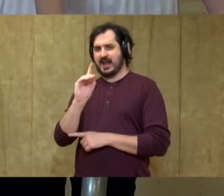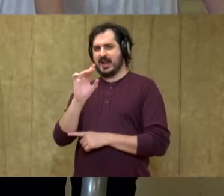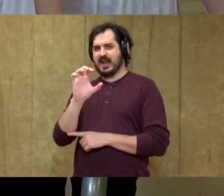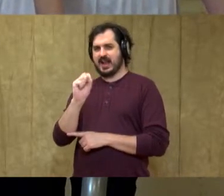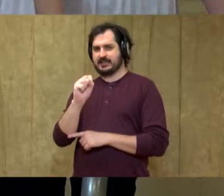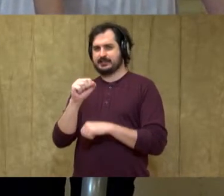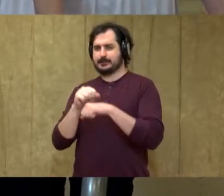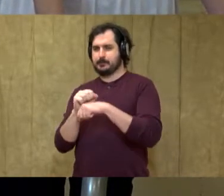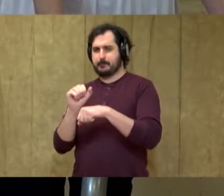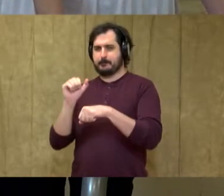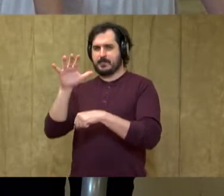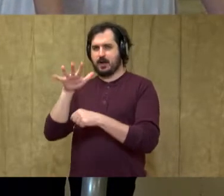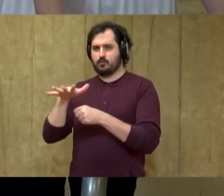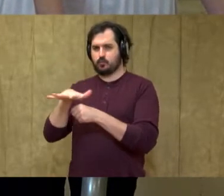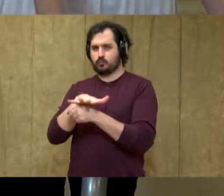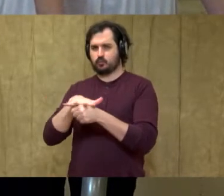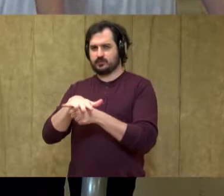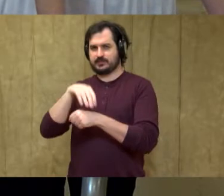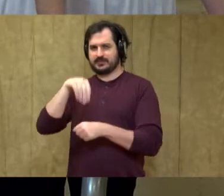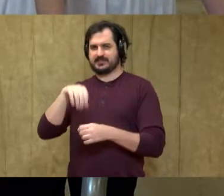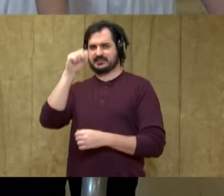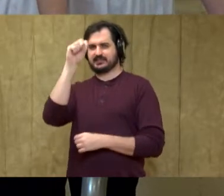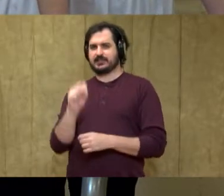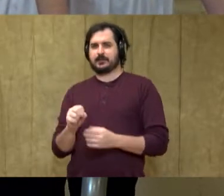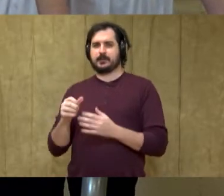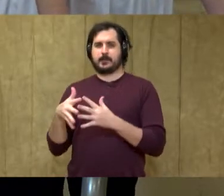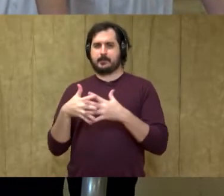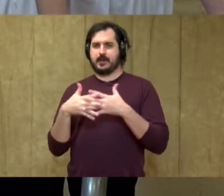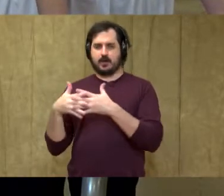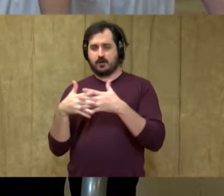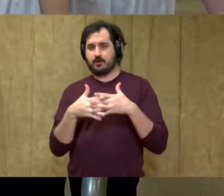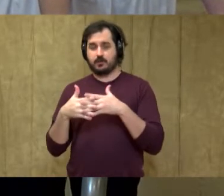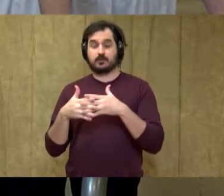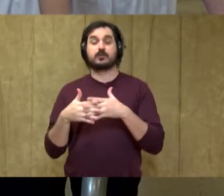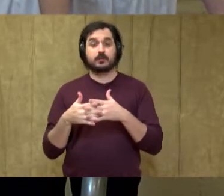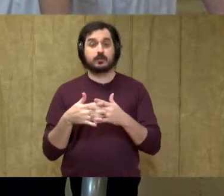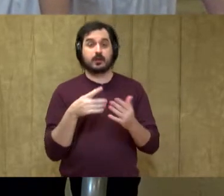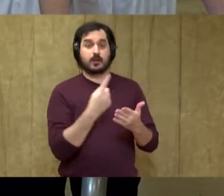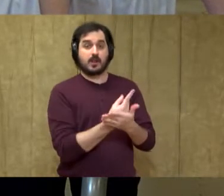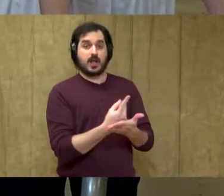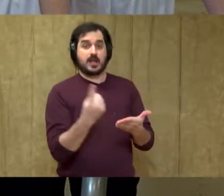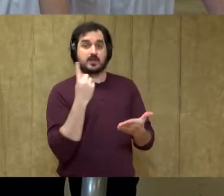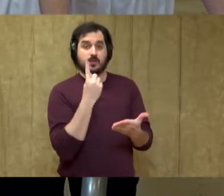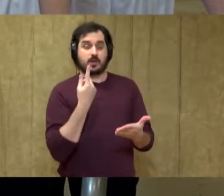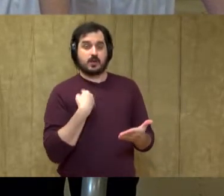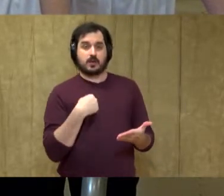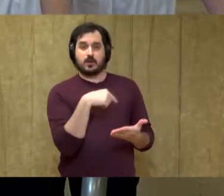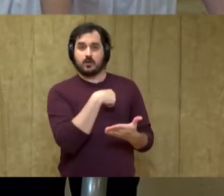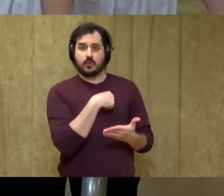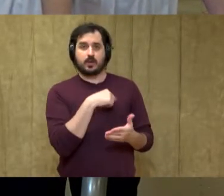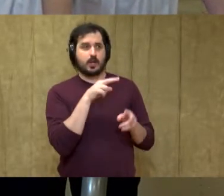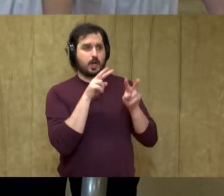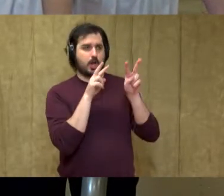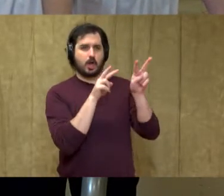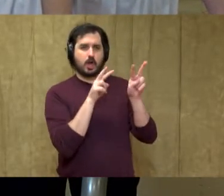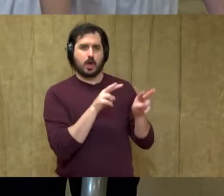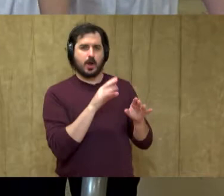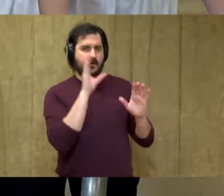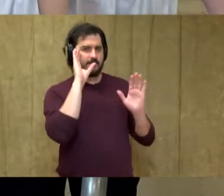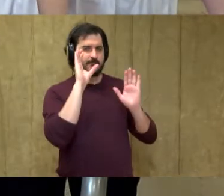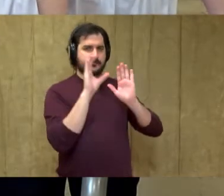last week, boys and girls, we actually looked at a photograph of South